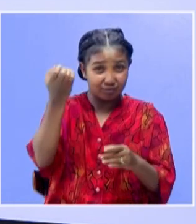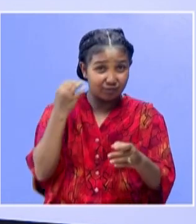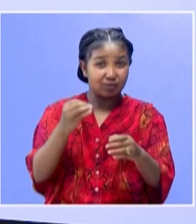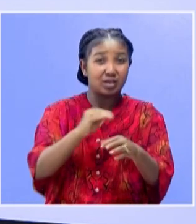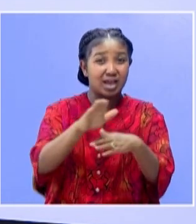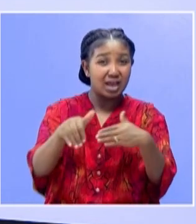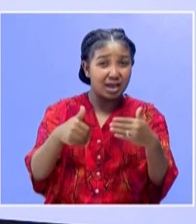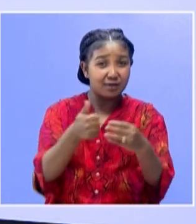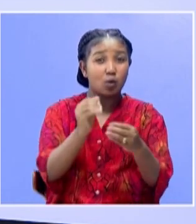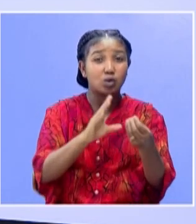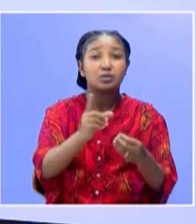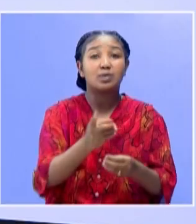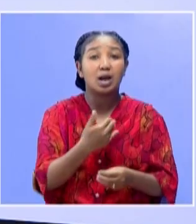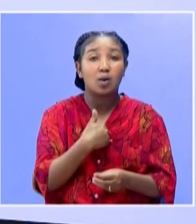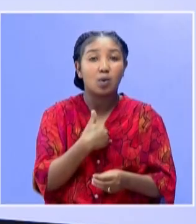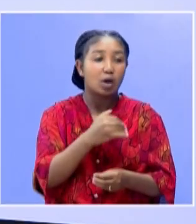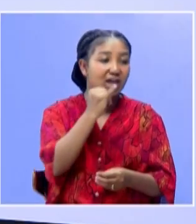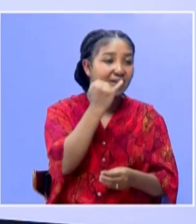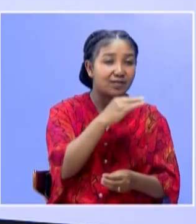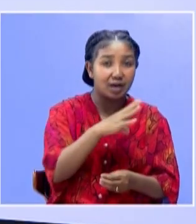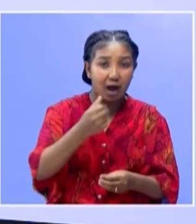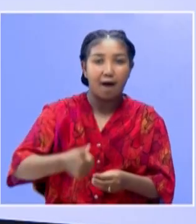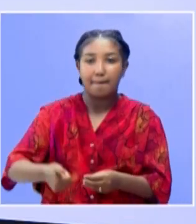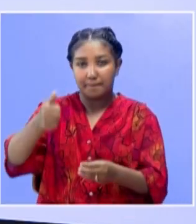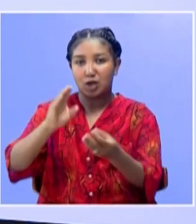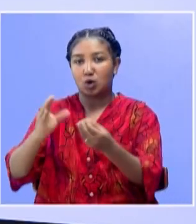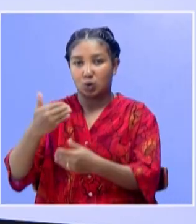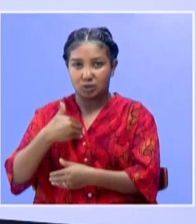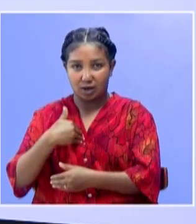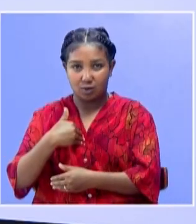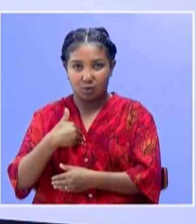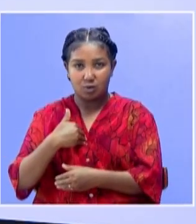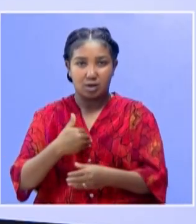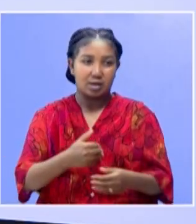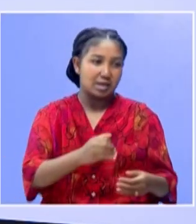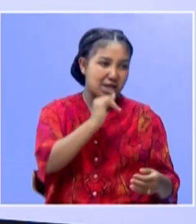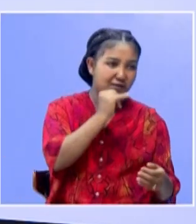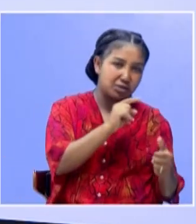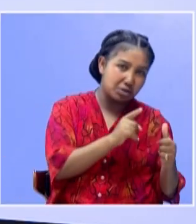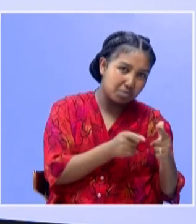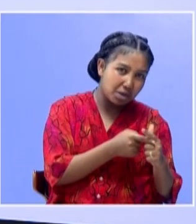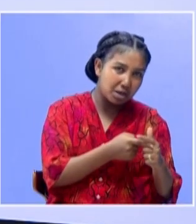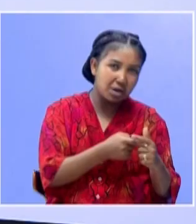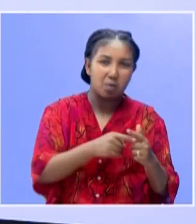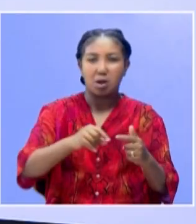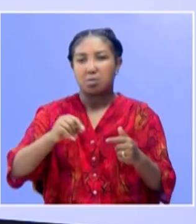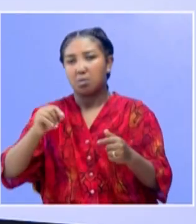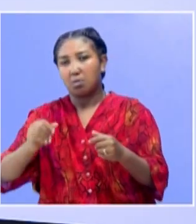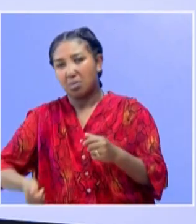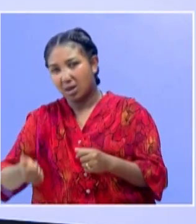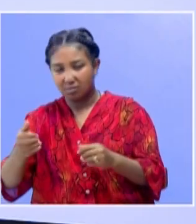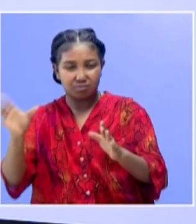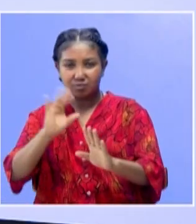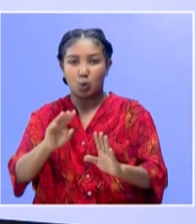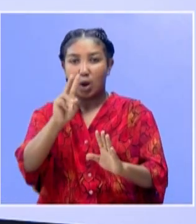every conditional there is what? If clause and main clause. Either you begin with the if clause or main clause, it doesn't matter.